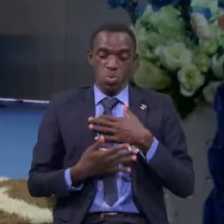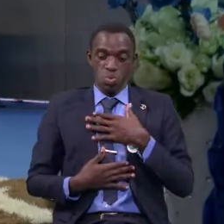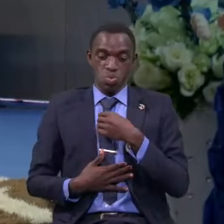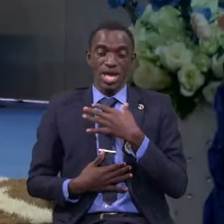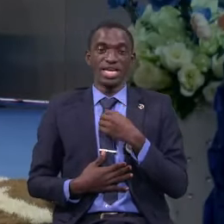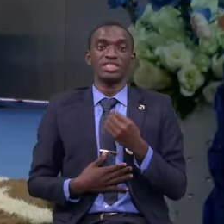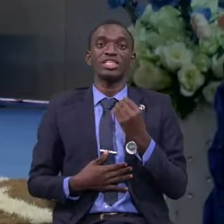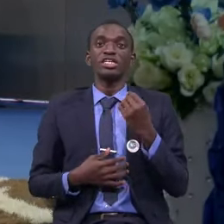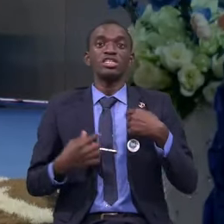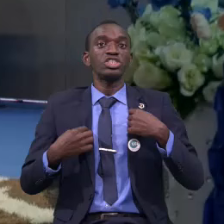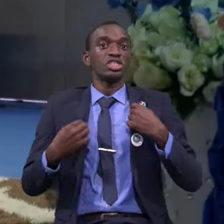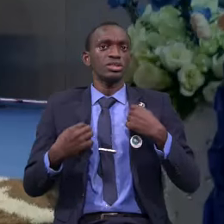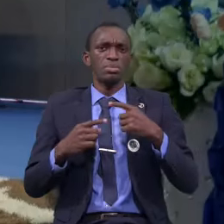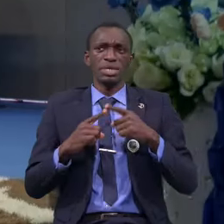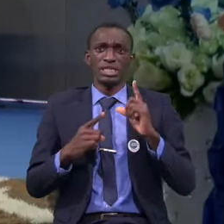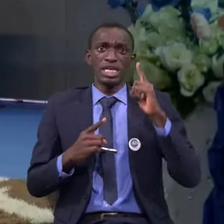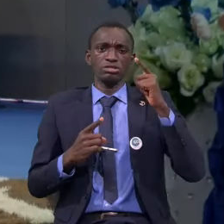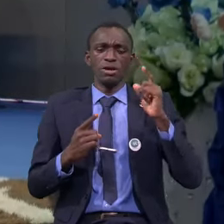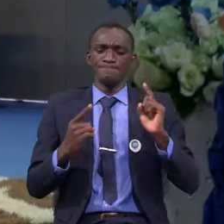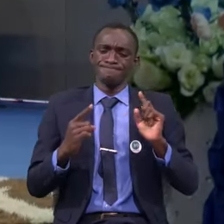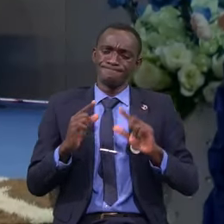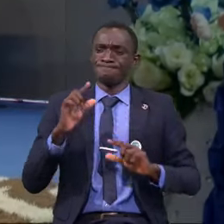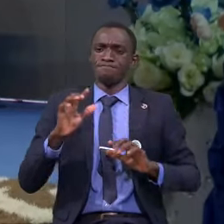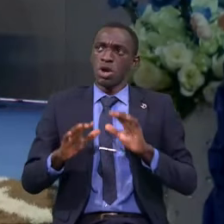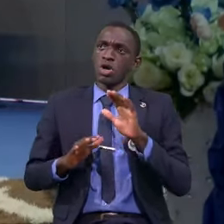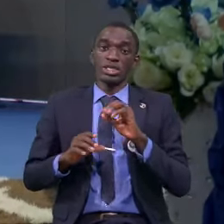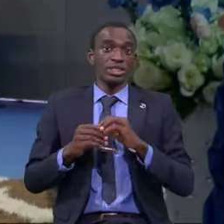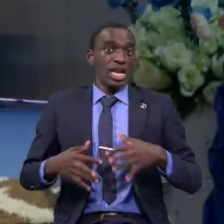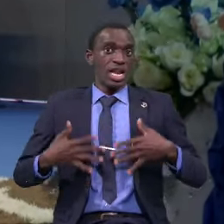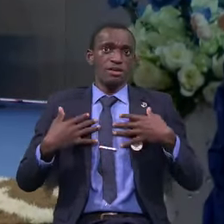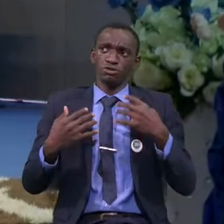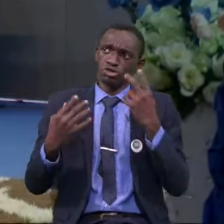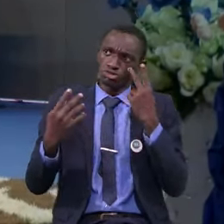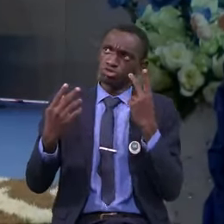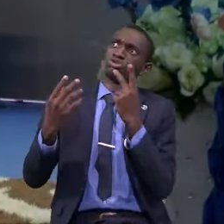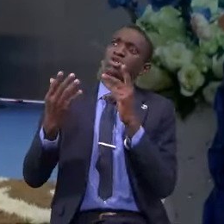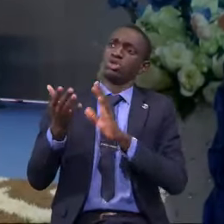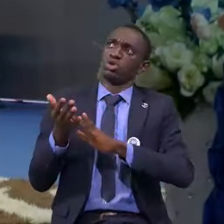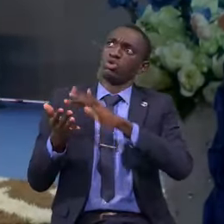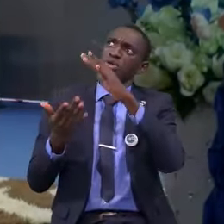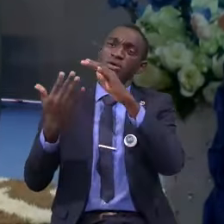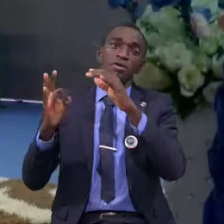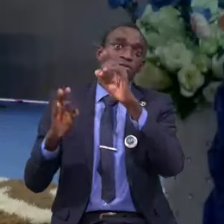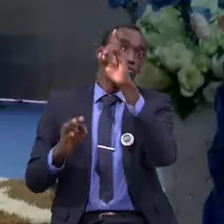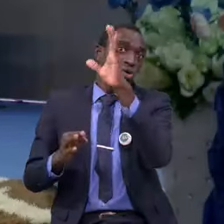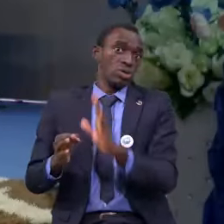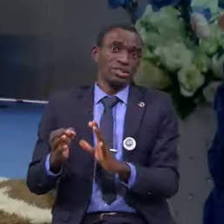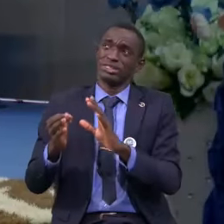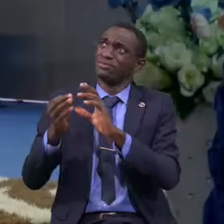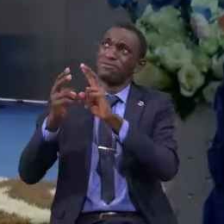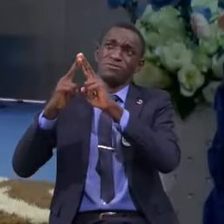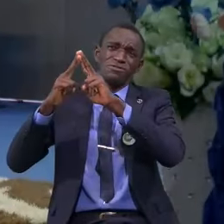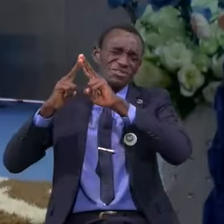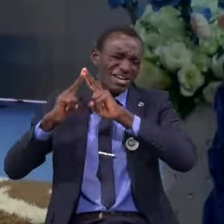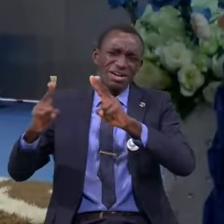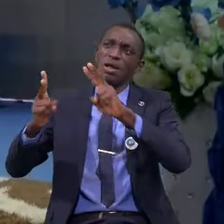But now when he saw the whiteness of the glory of the Almighty God, immaculate.